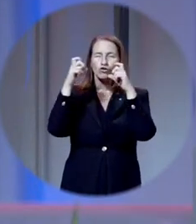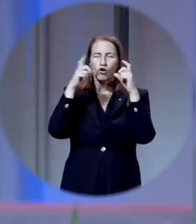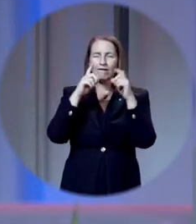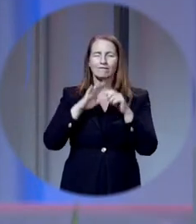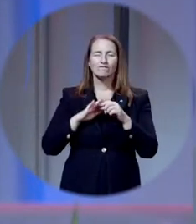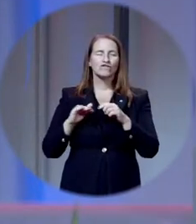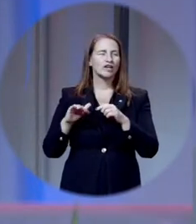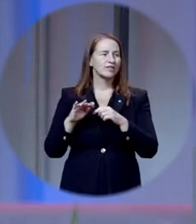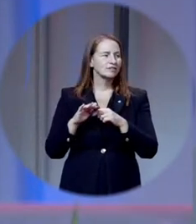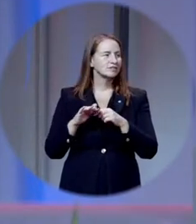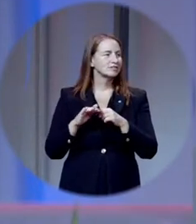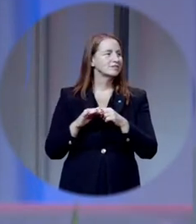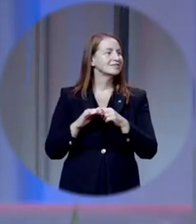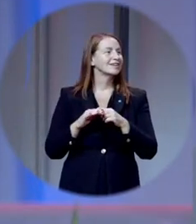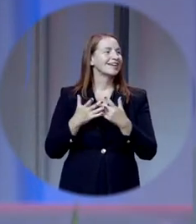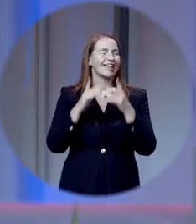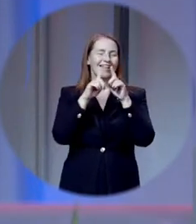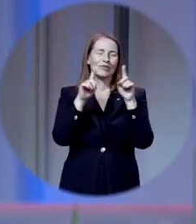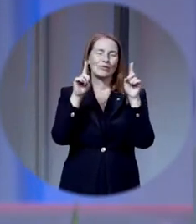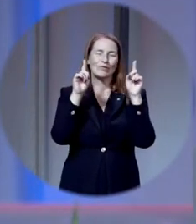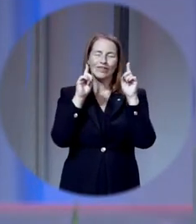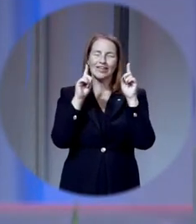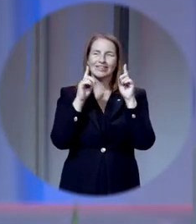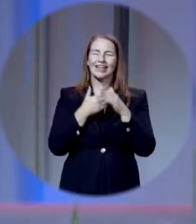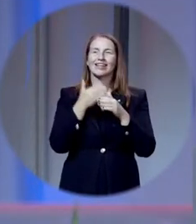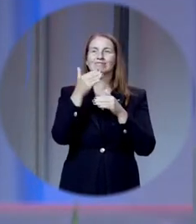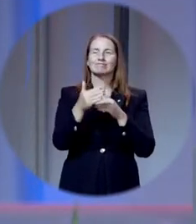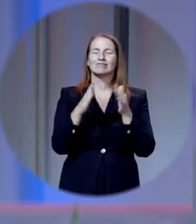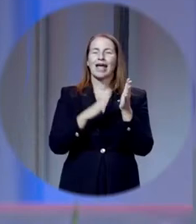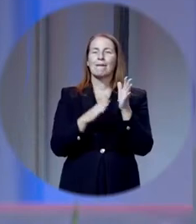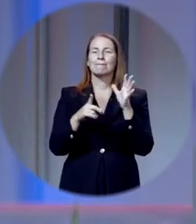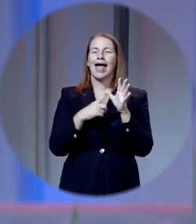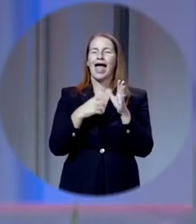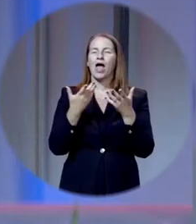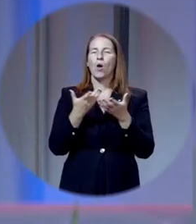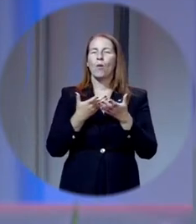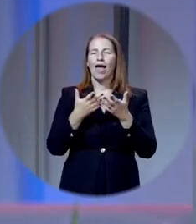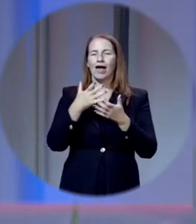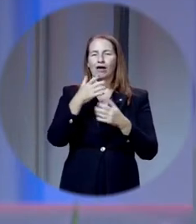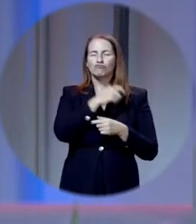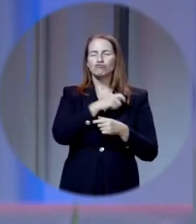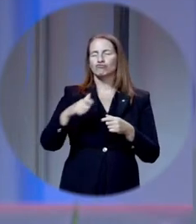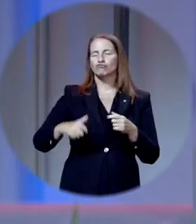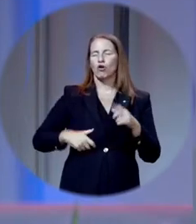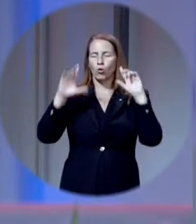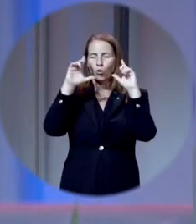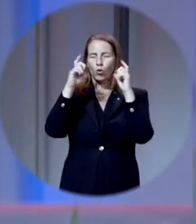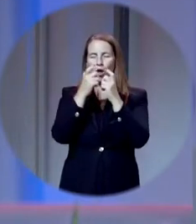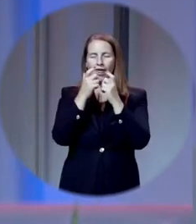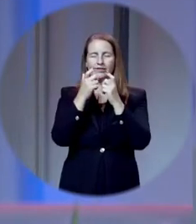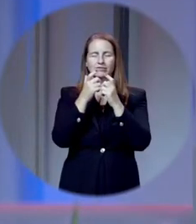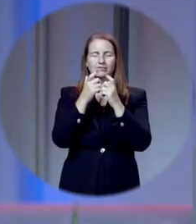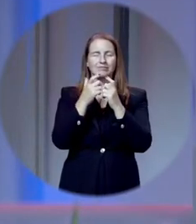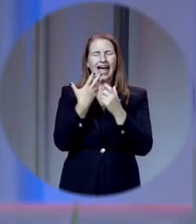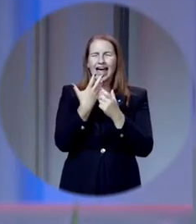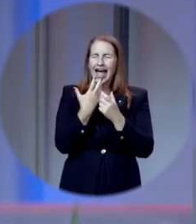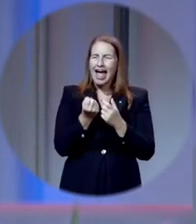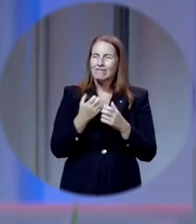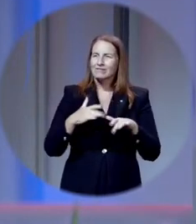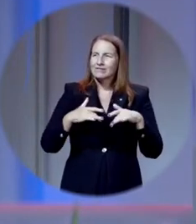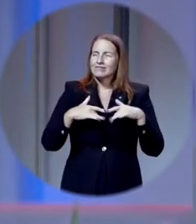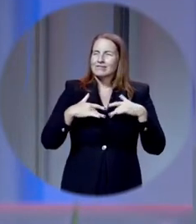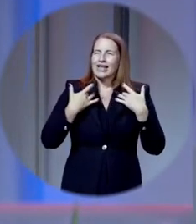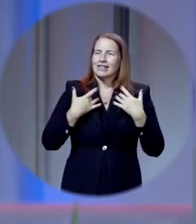university. And then she went on to do an MA at the Royal College. Her powerful sense of social justice